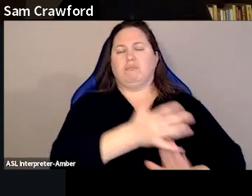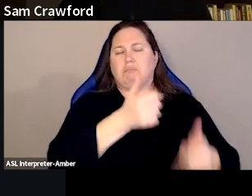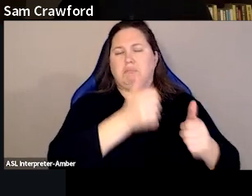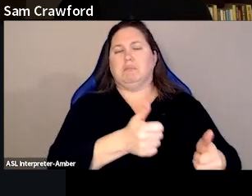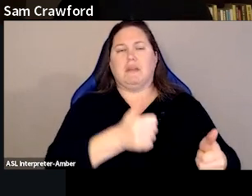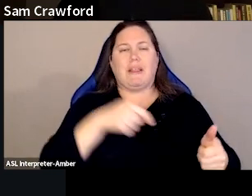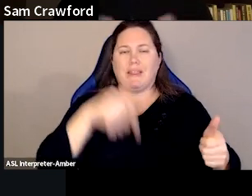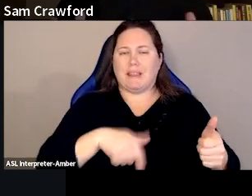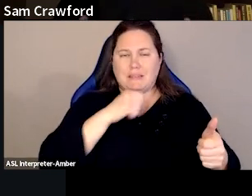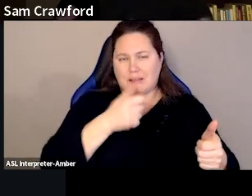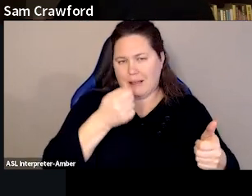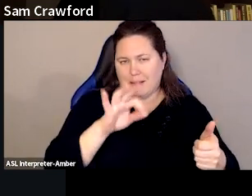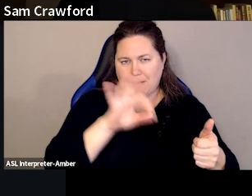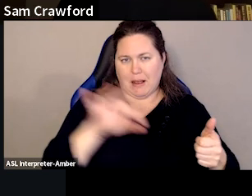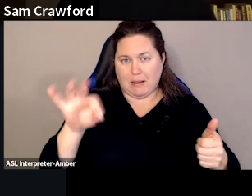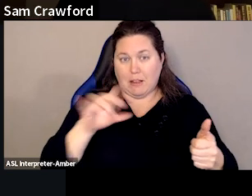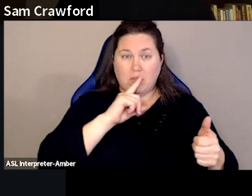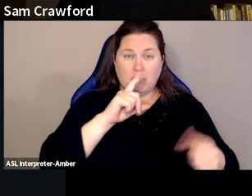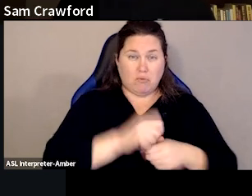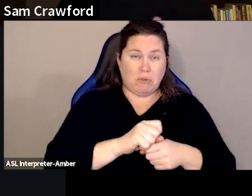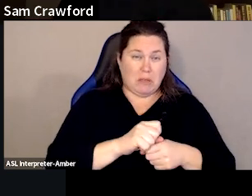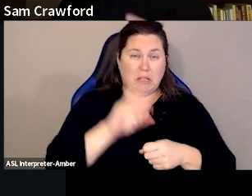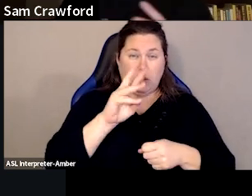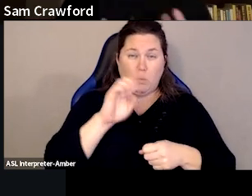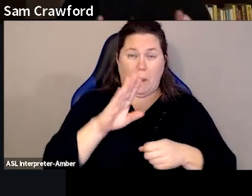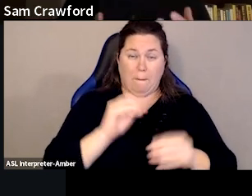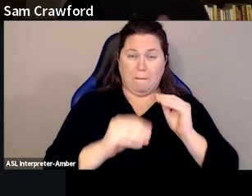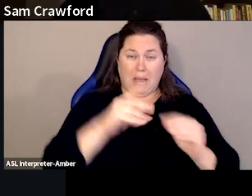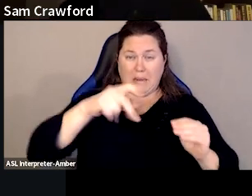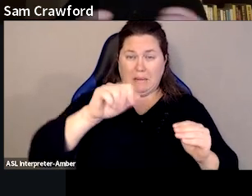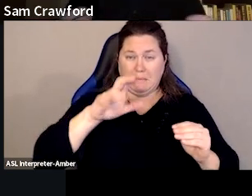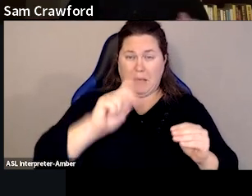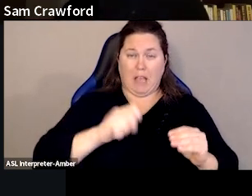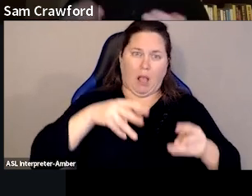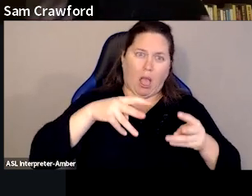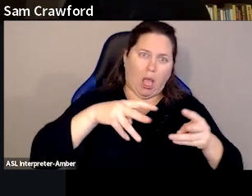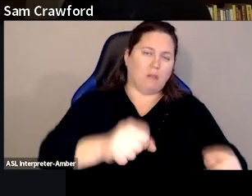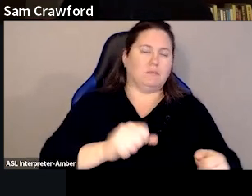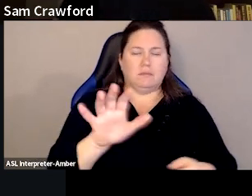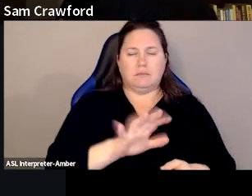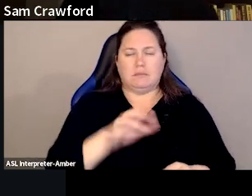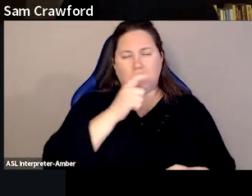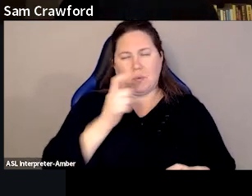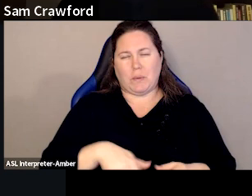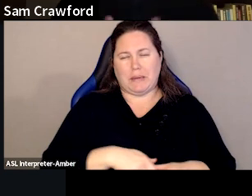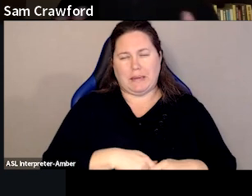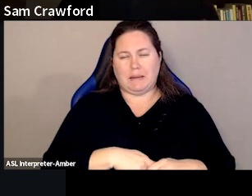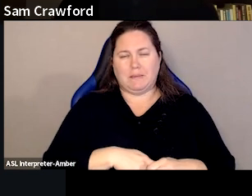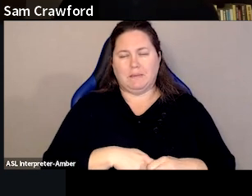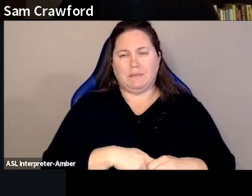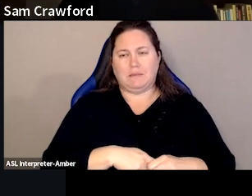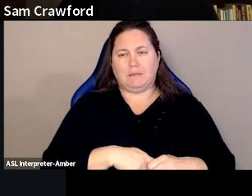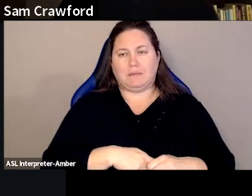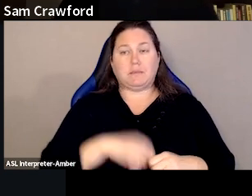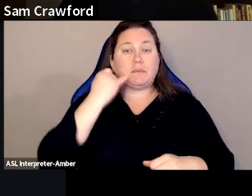really don't need to be paying for these obscene web maintenance packages. Obviously, if you have this insane